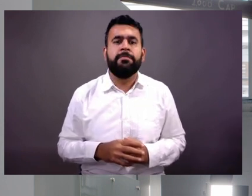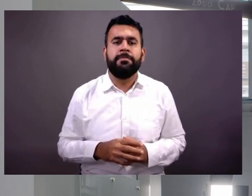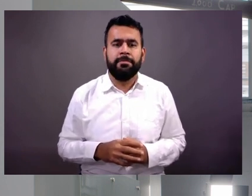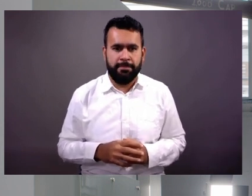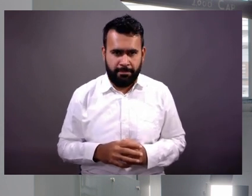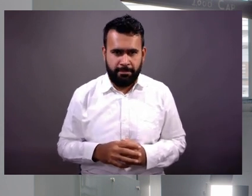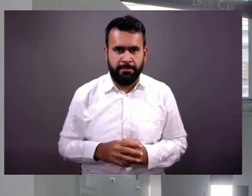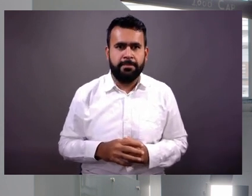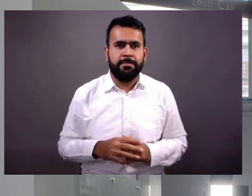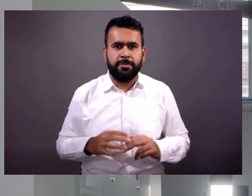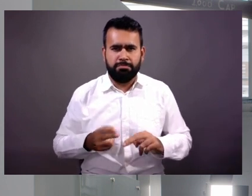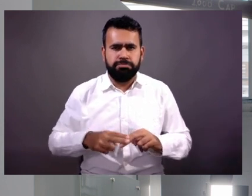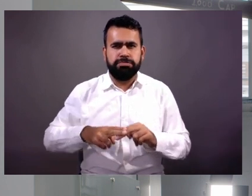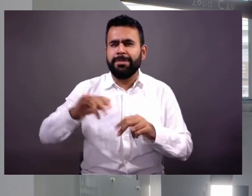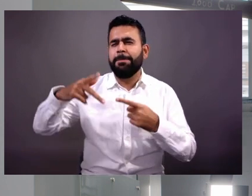7, 8.